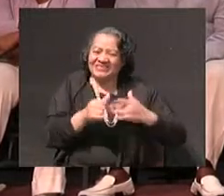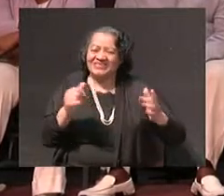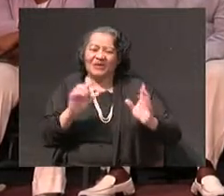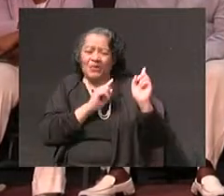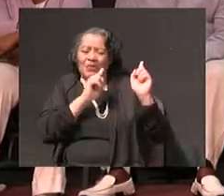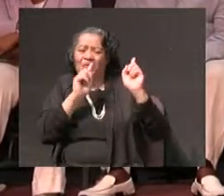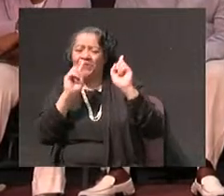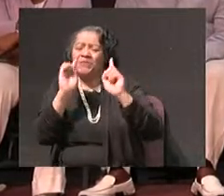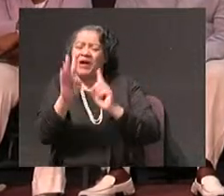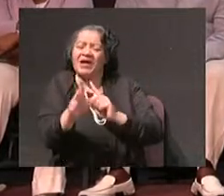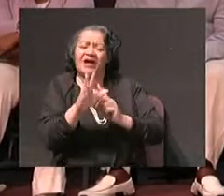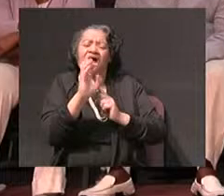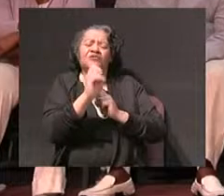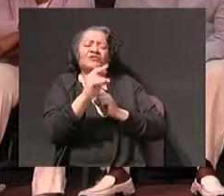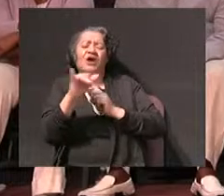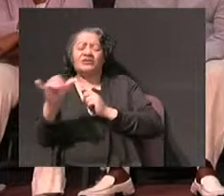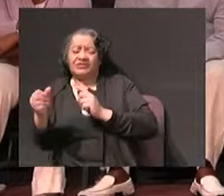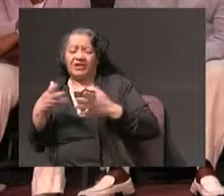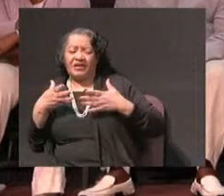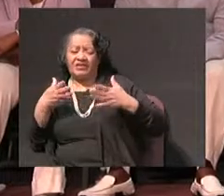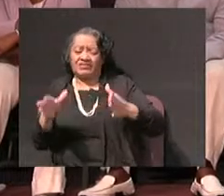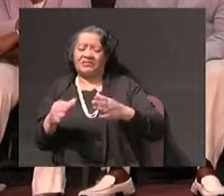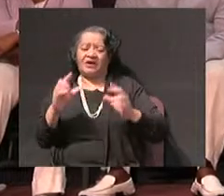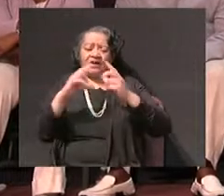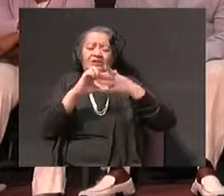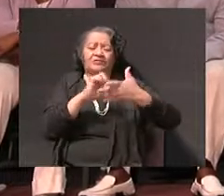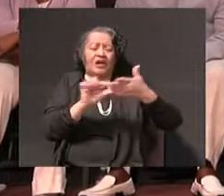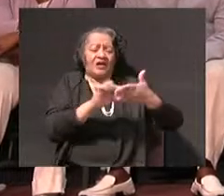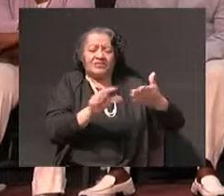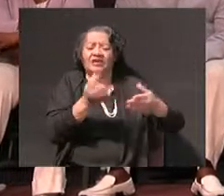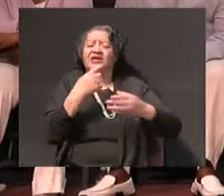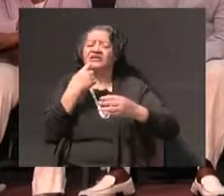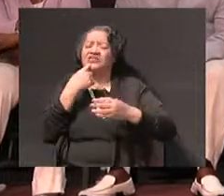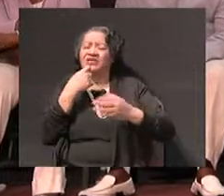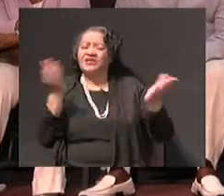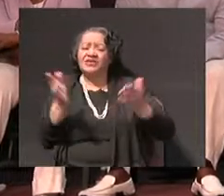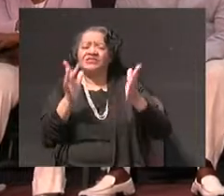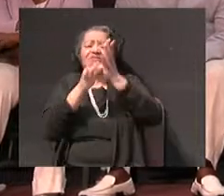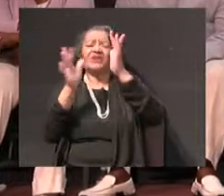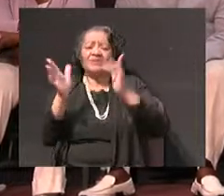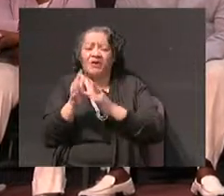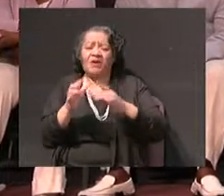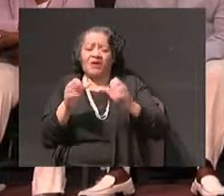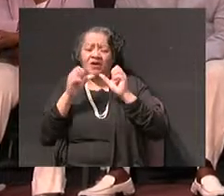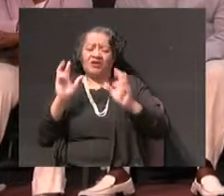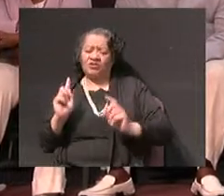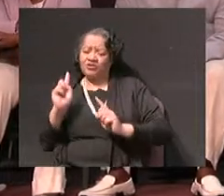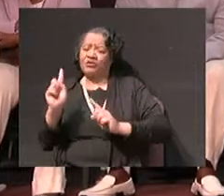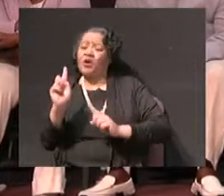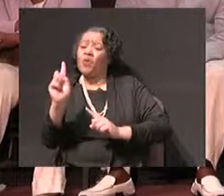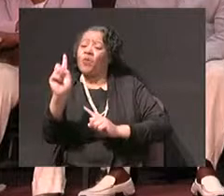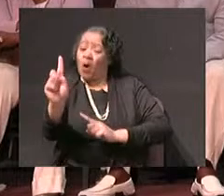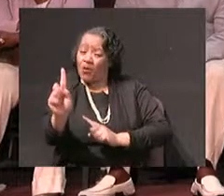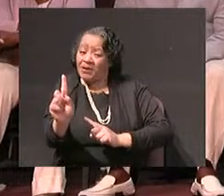Emmaus. And the text says that Jesus kept walking.